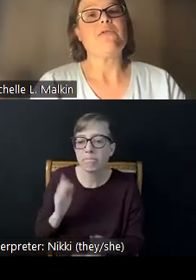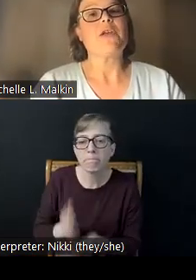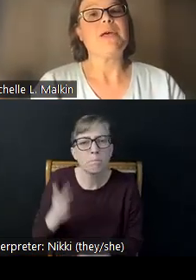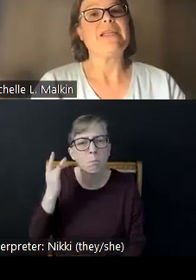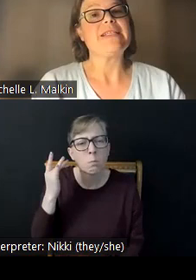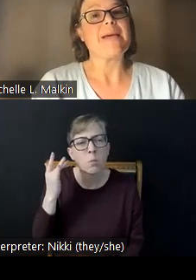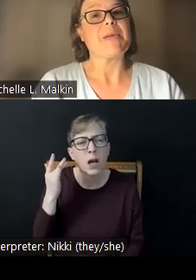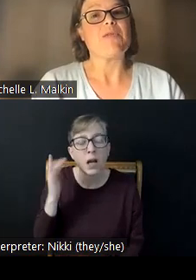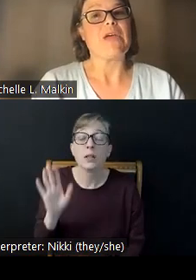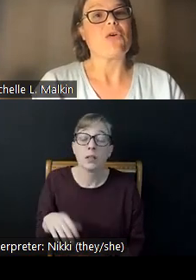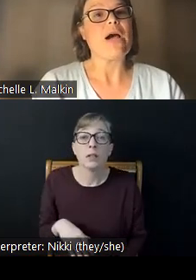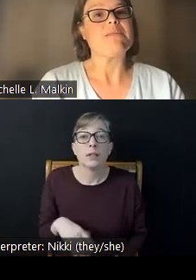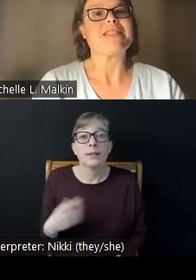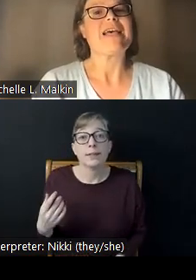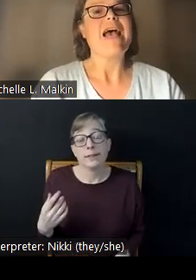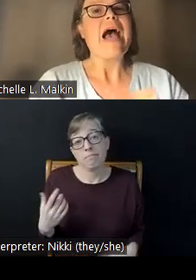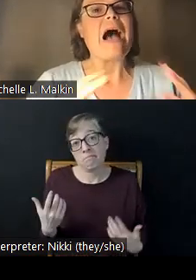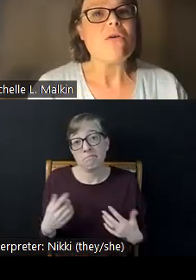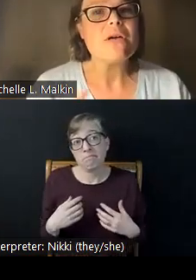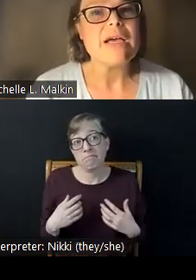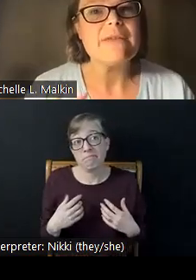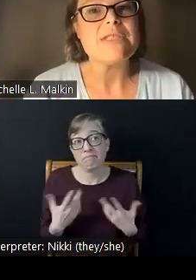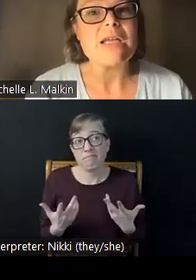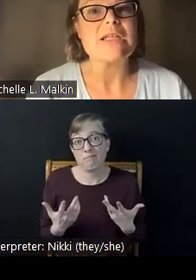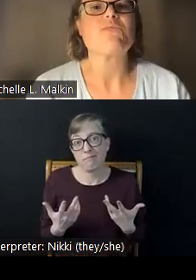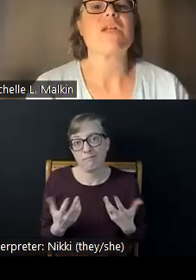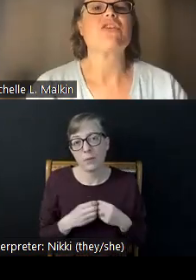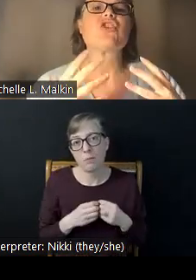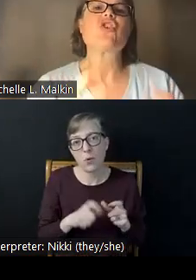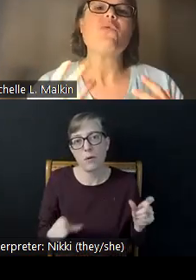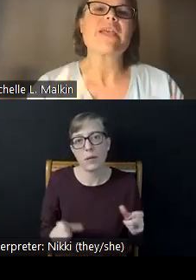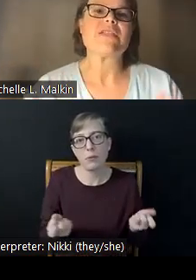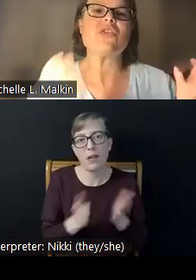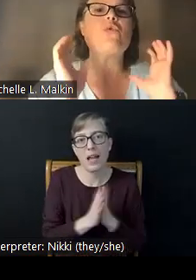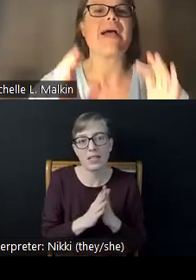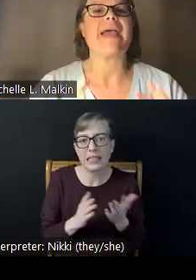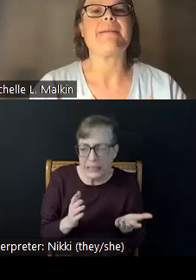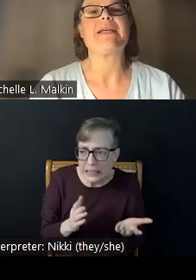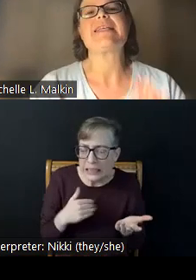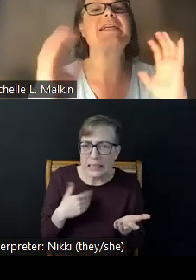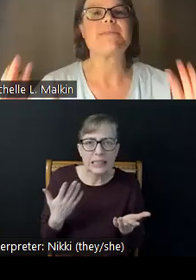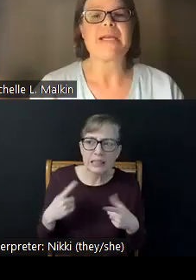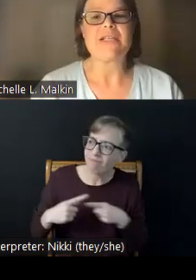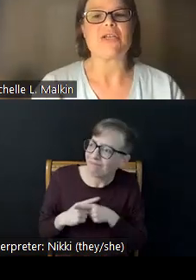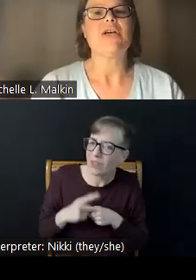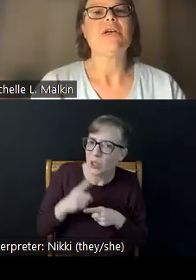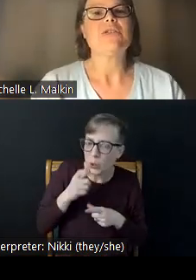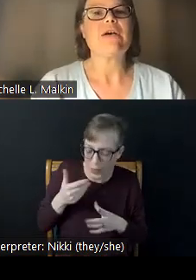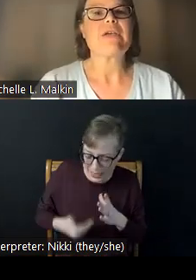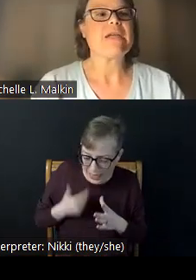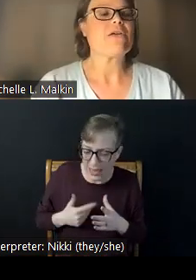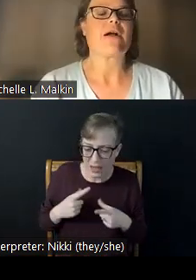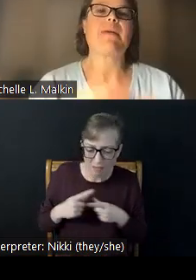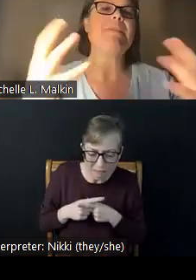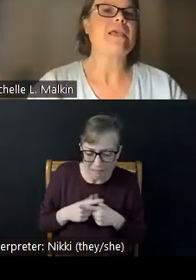people who've committed these gambling motivated crimes is, how could I have done this when it is so against who I am? It's against my nature to